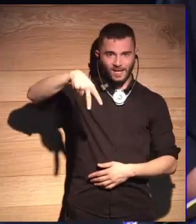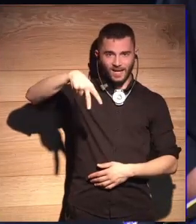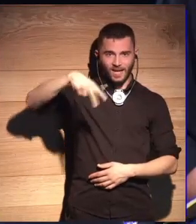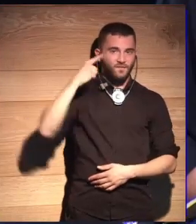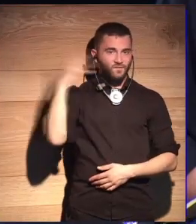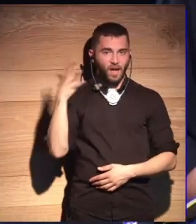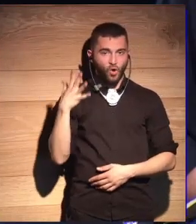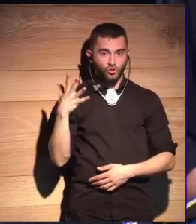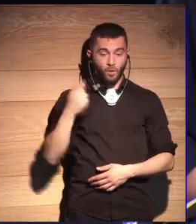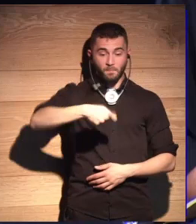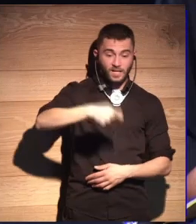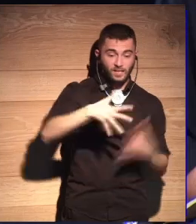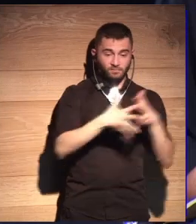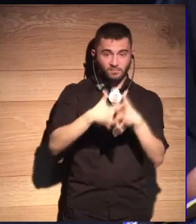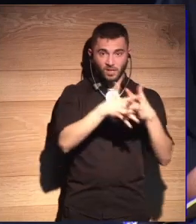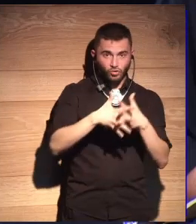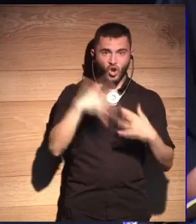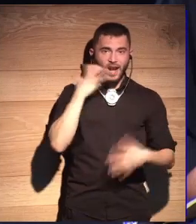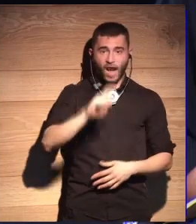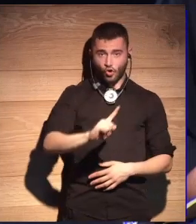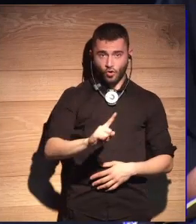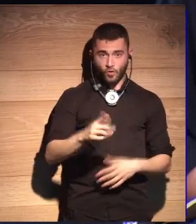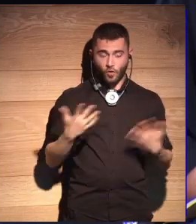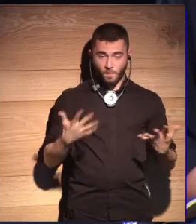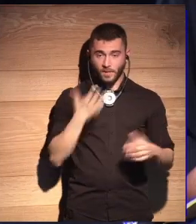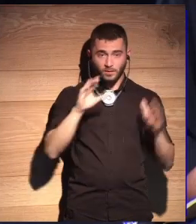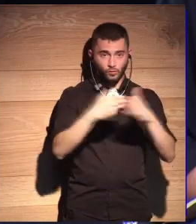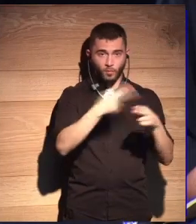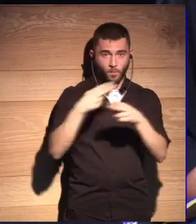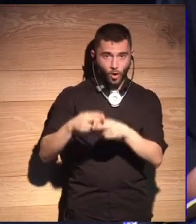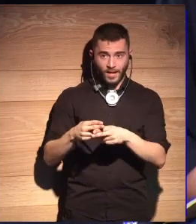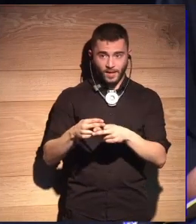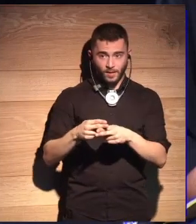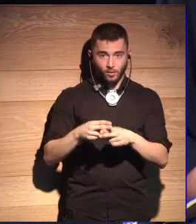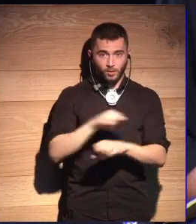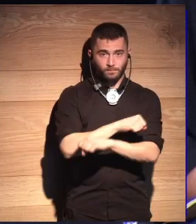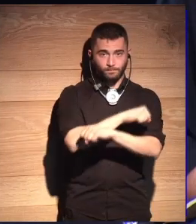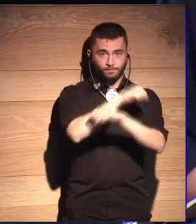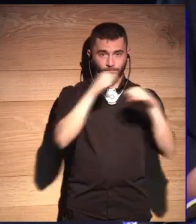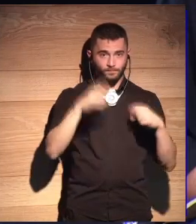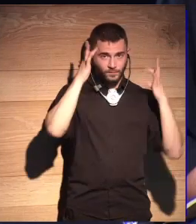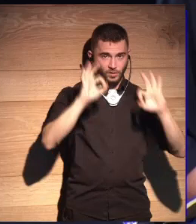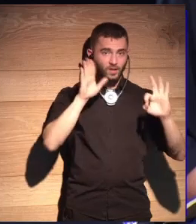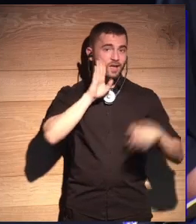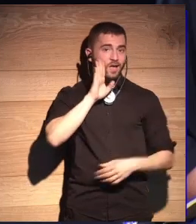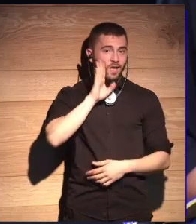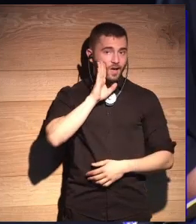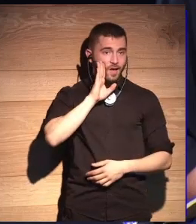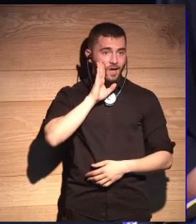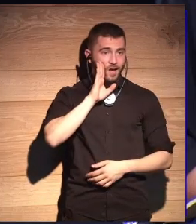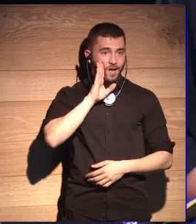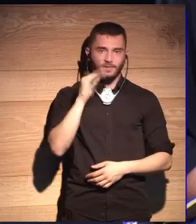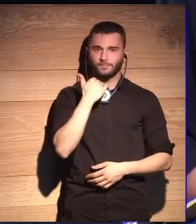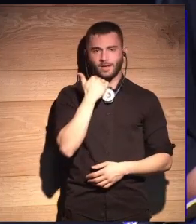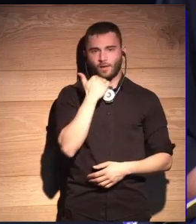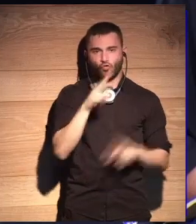that for a political party to be entirely established around this type of logic is a relatively new thing. And then